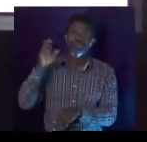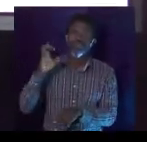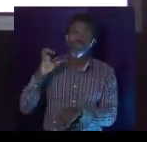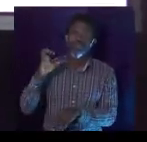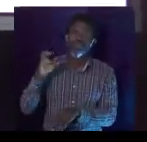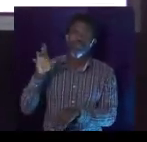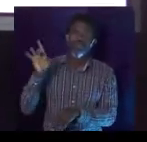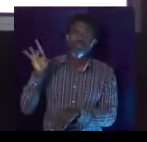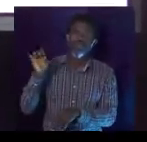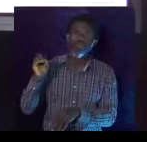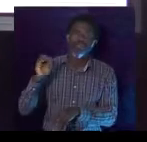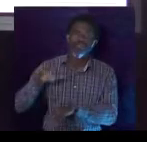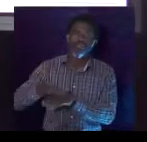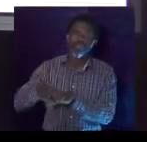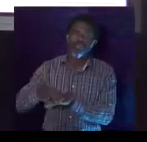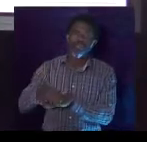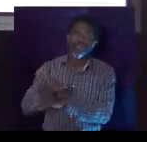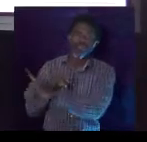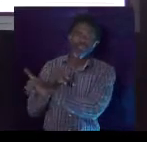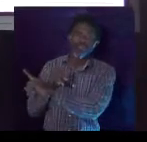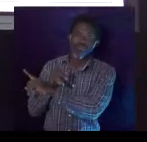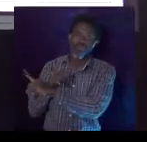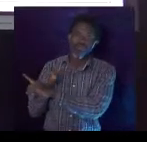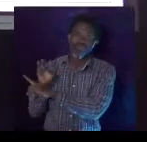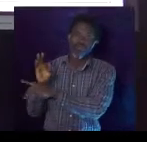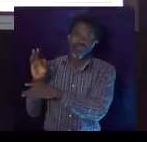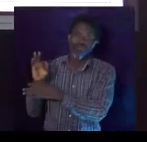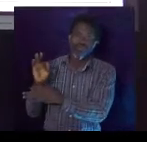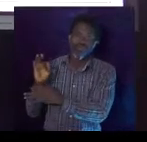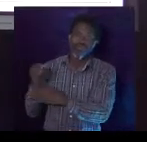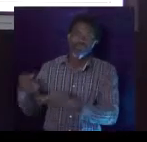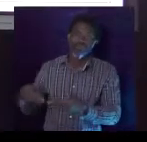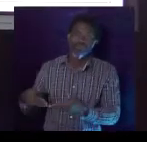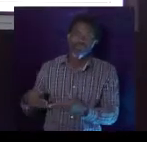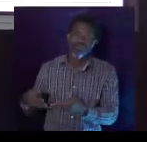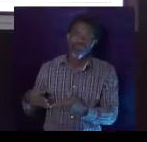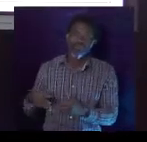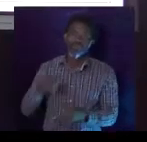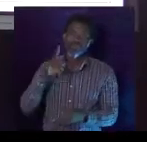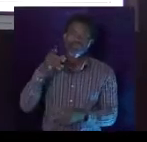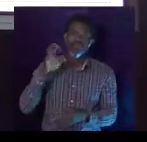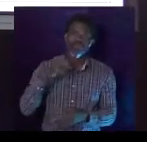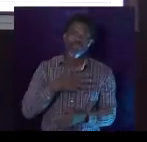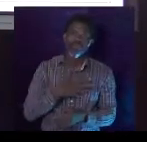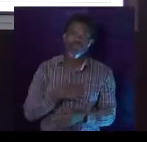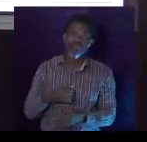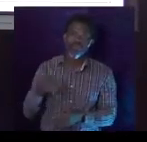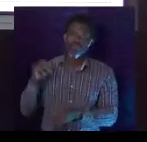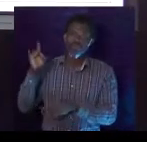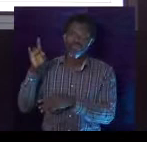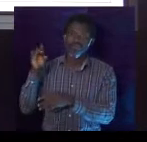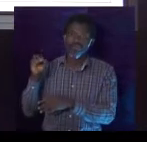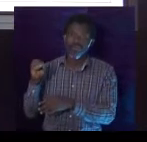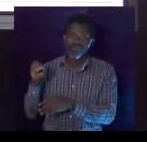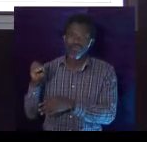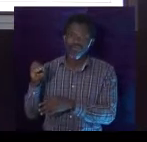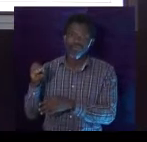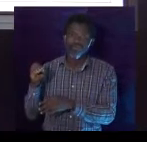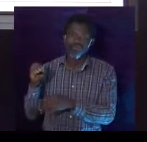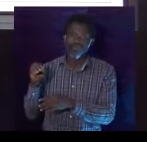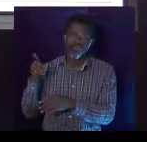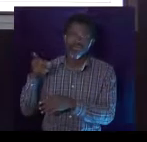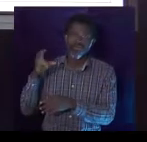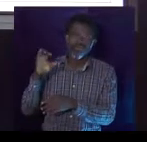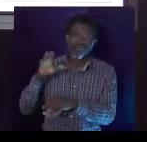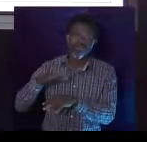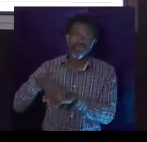units on the Fahrenheit scale, because difference between here is 180, difference between here and here is 100. So 100